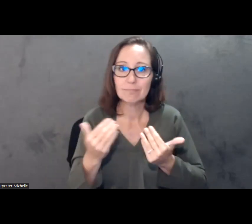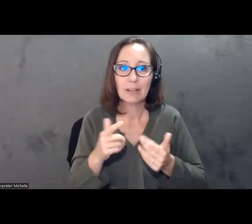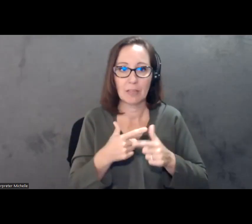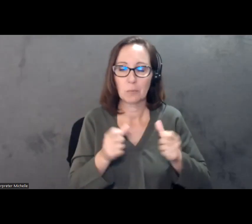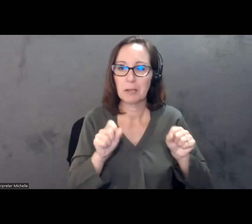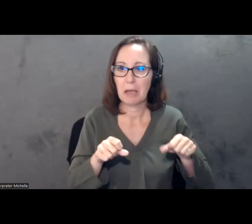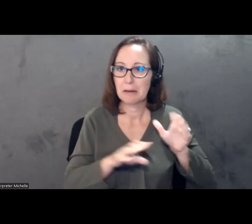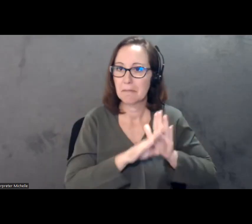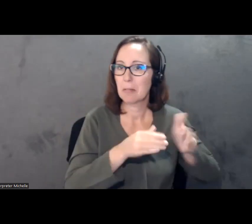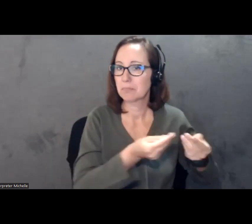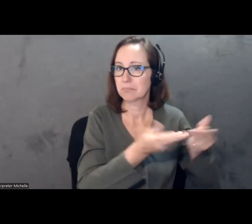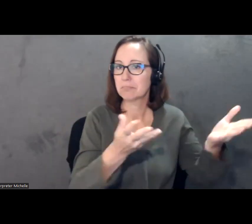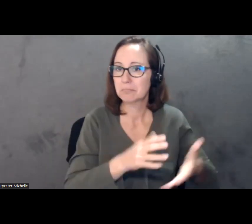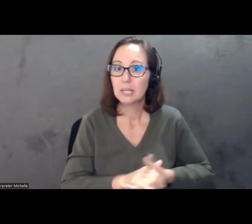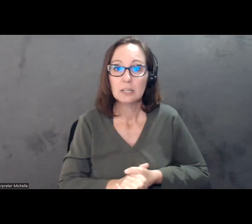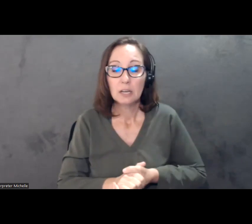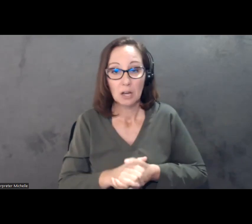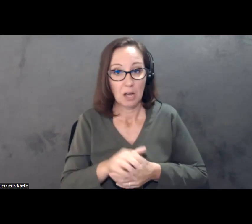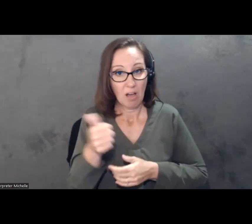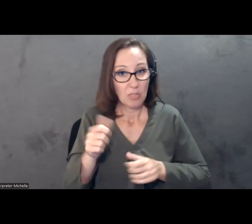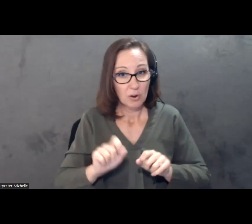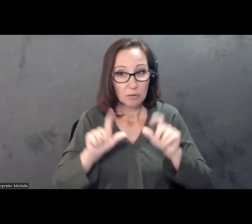I think we have another poll question we can